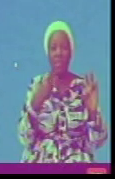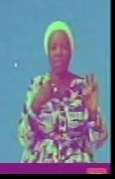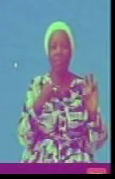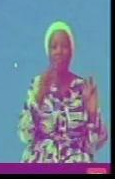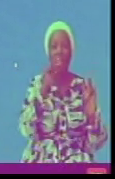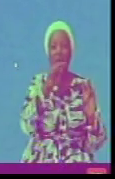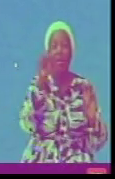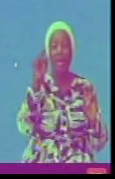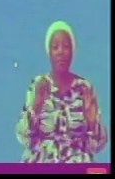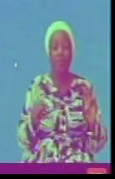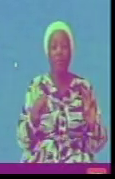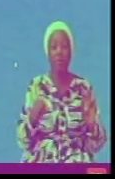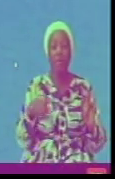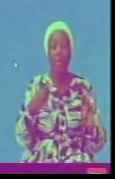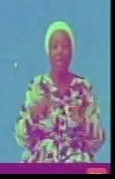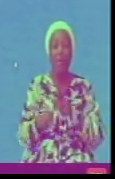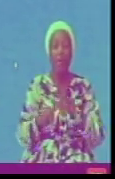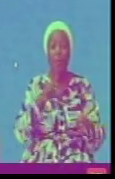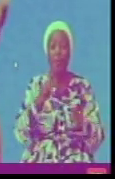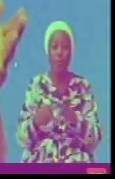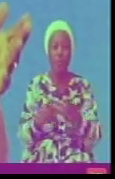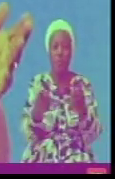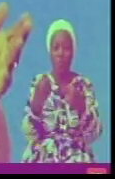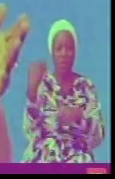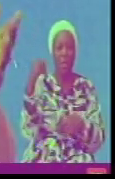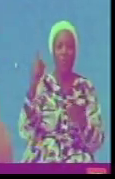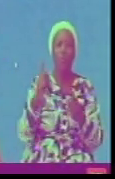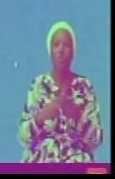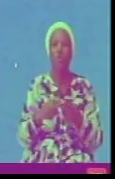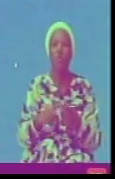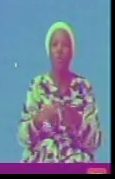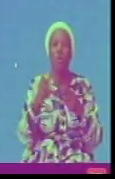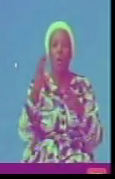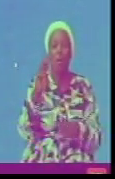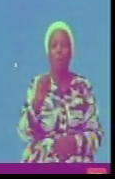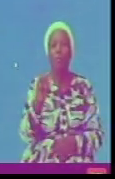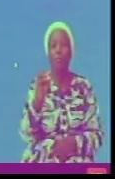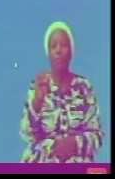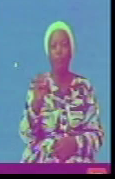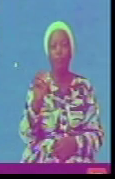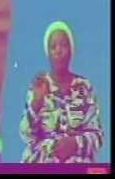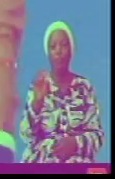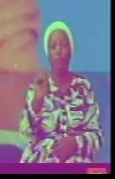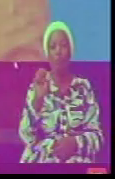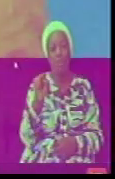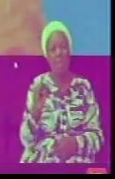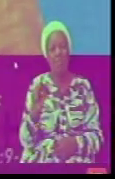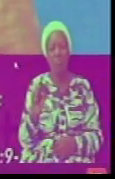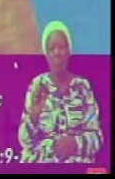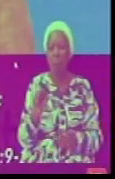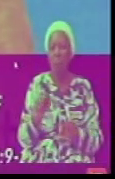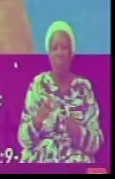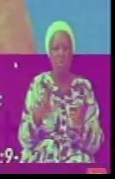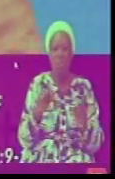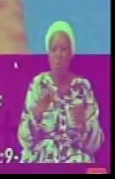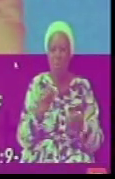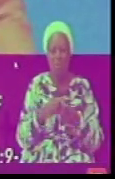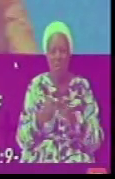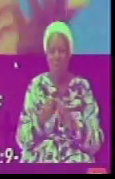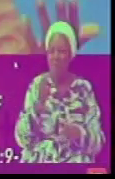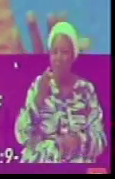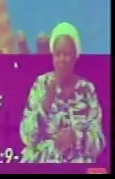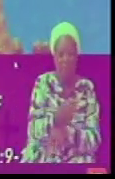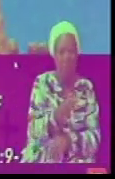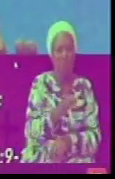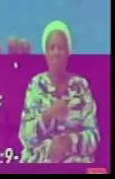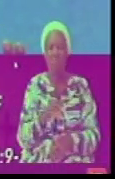people came to Moses. And there was no compulsion. Nobody tied any ropes on their feet and pulled